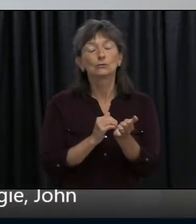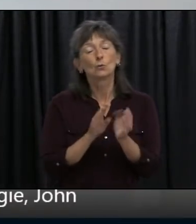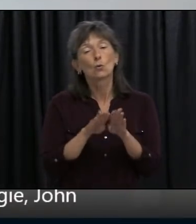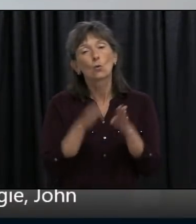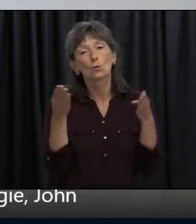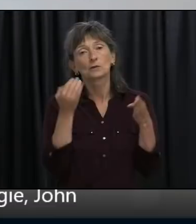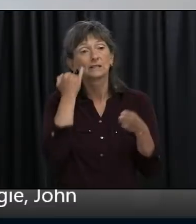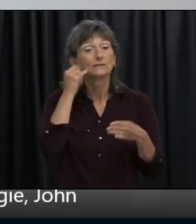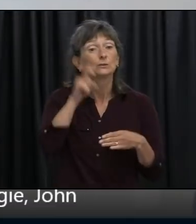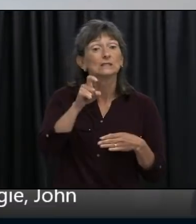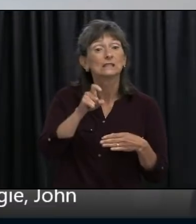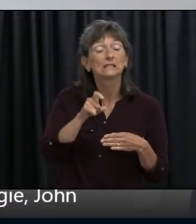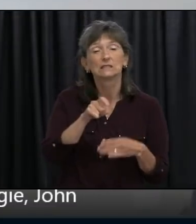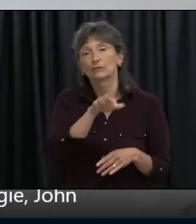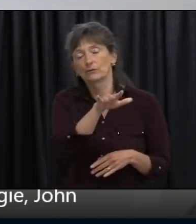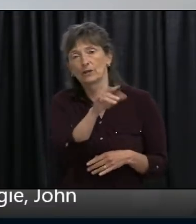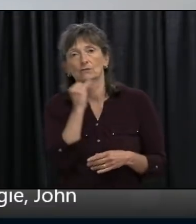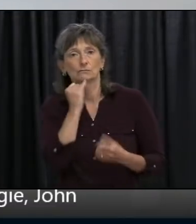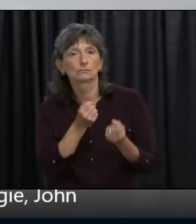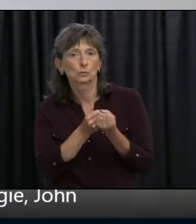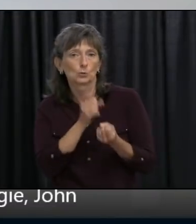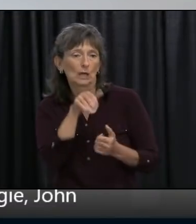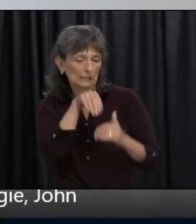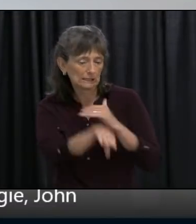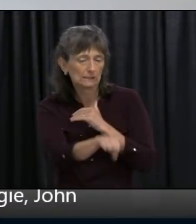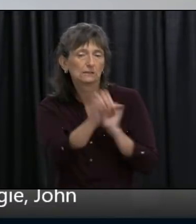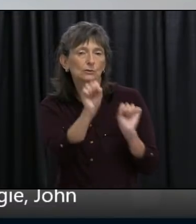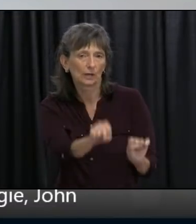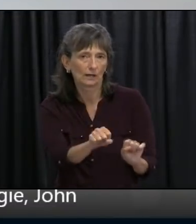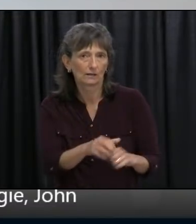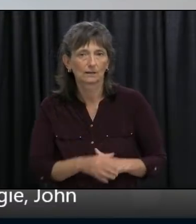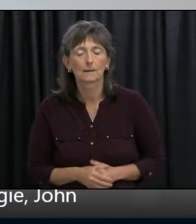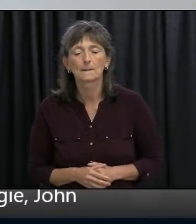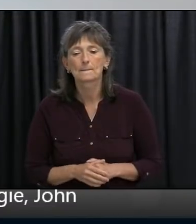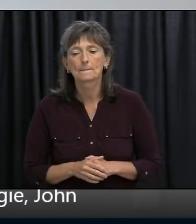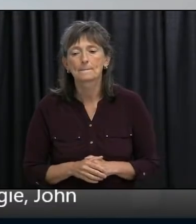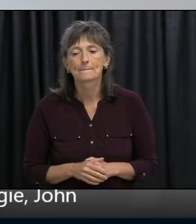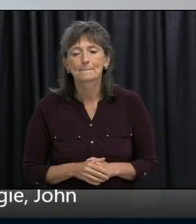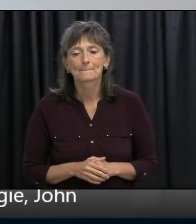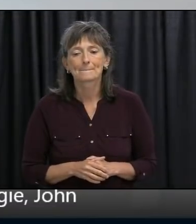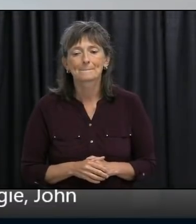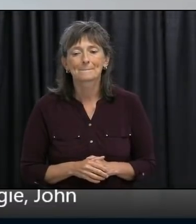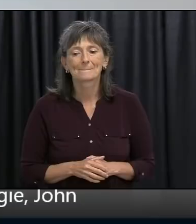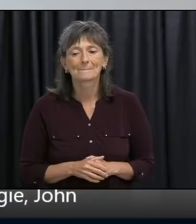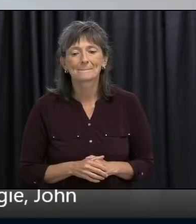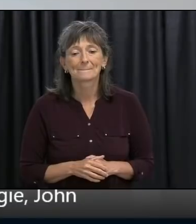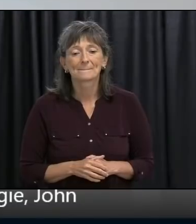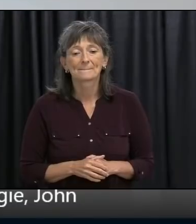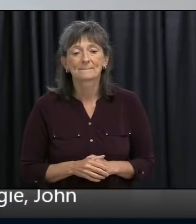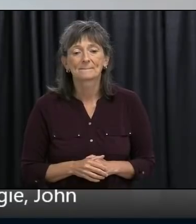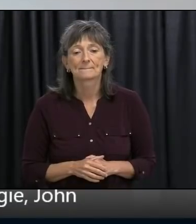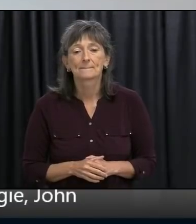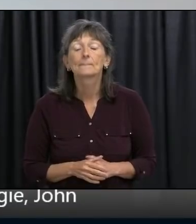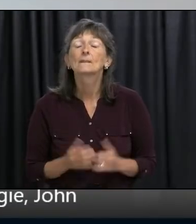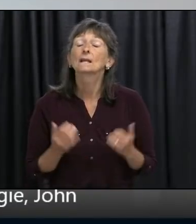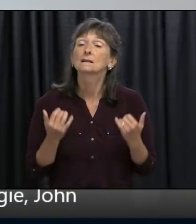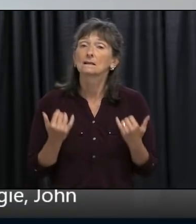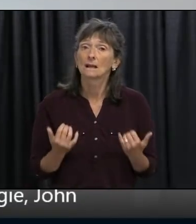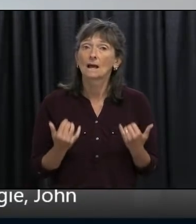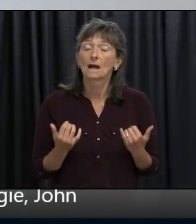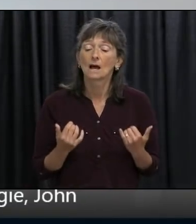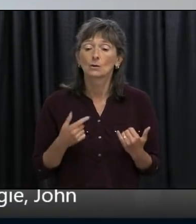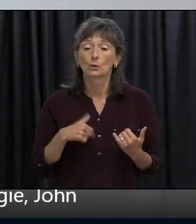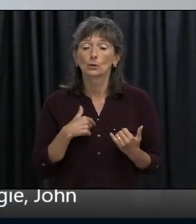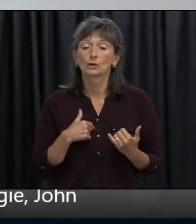services, they are there for you. Again, we are at a situation now where we